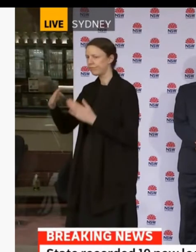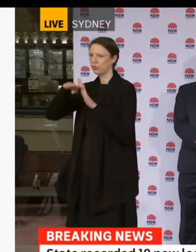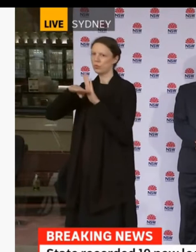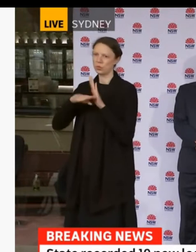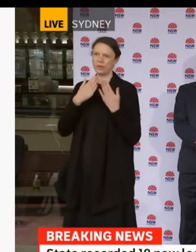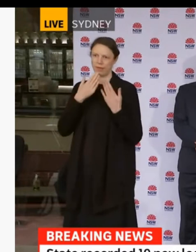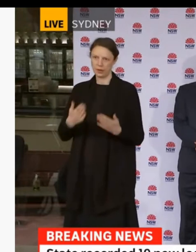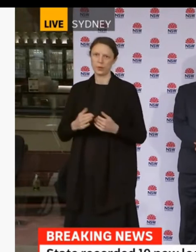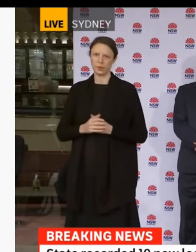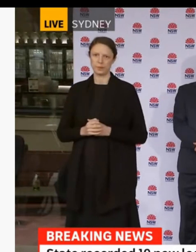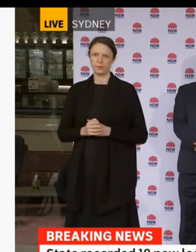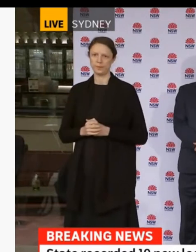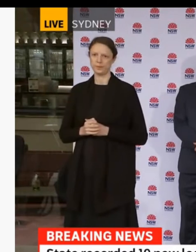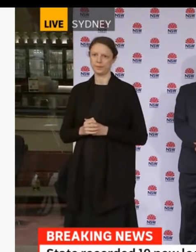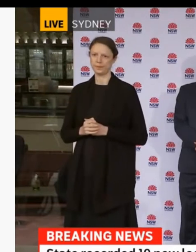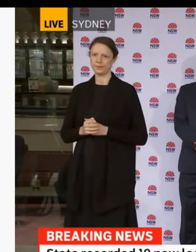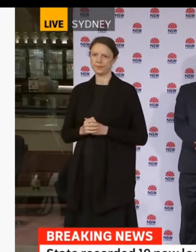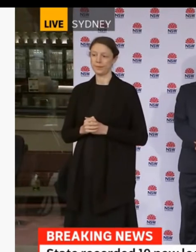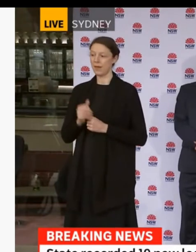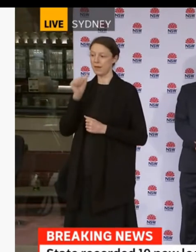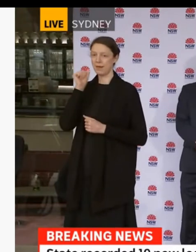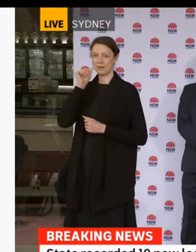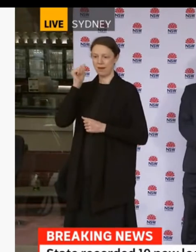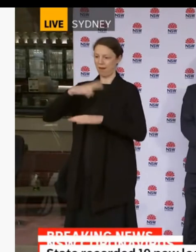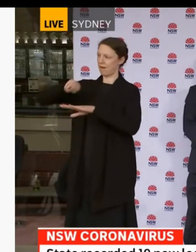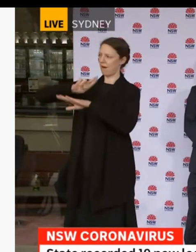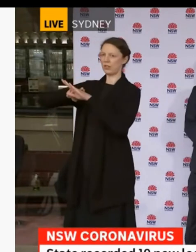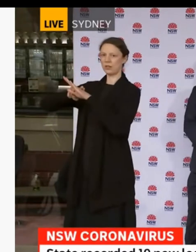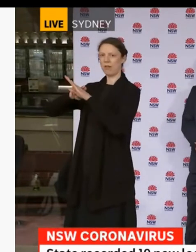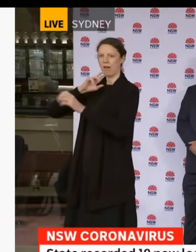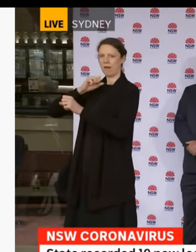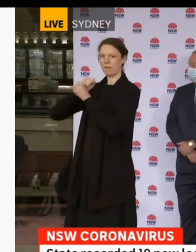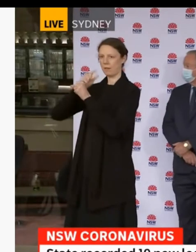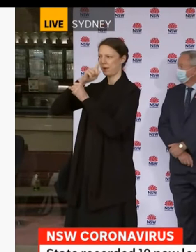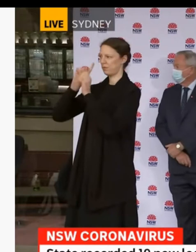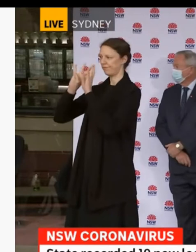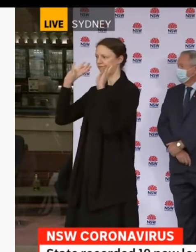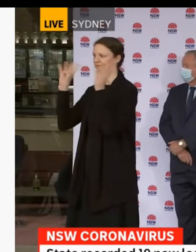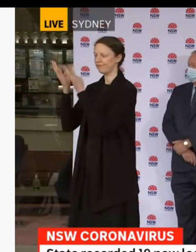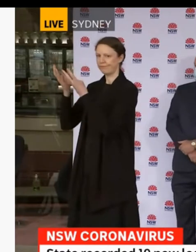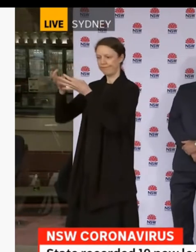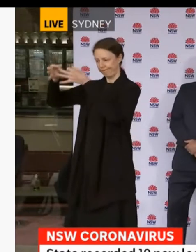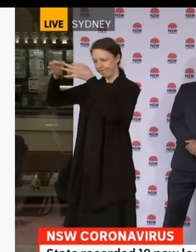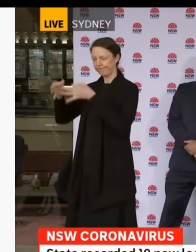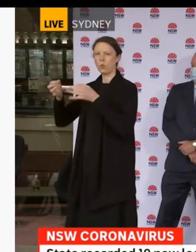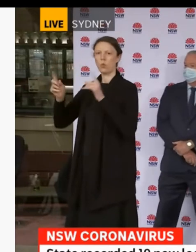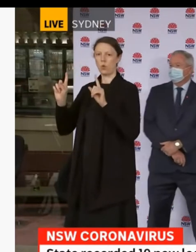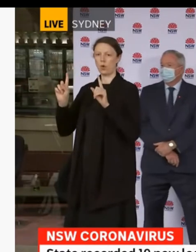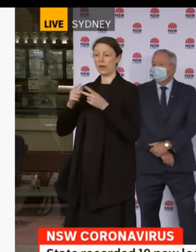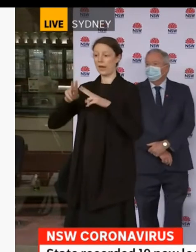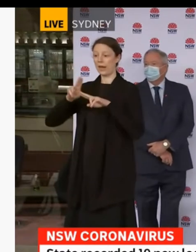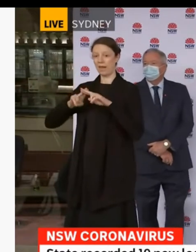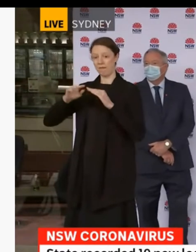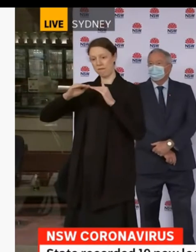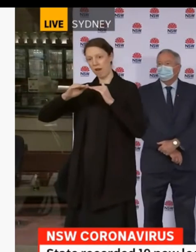decision that was taken at National Cabinet yesterday is that people of all ages, after consulting their